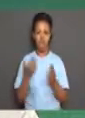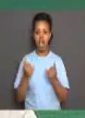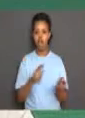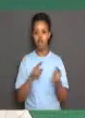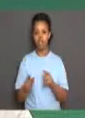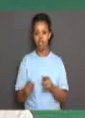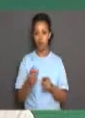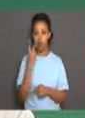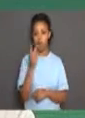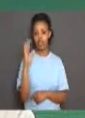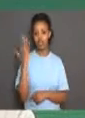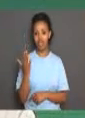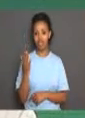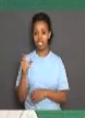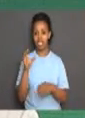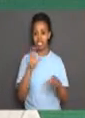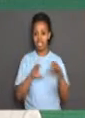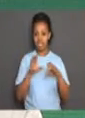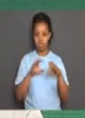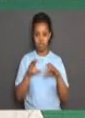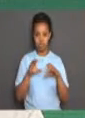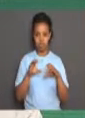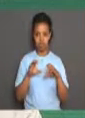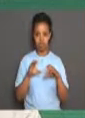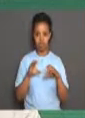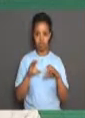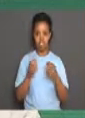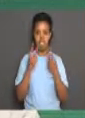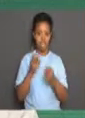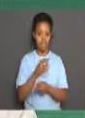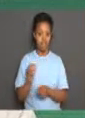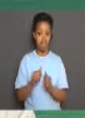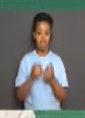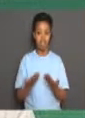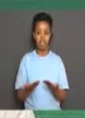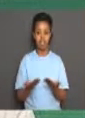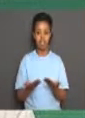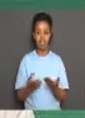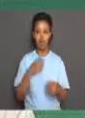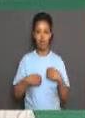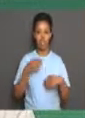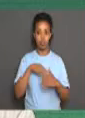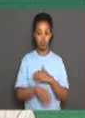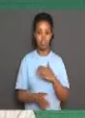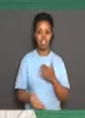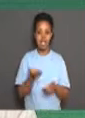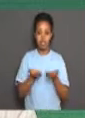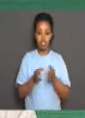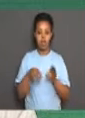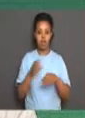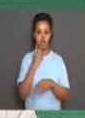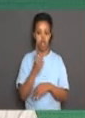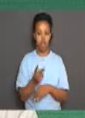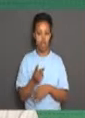look at the two types of chemicals and see how they are measured in organisms.